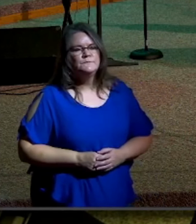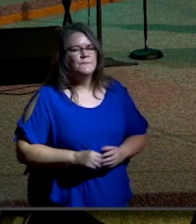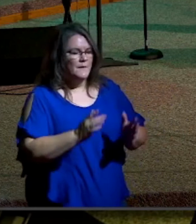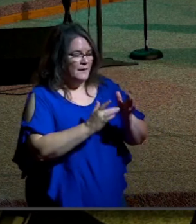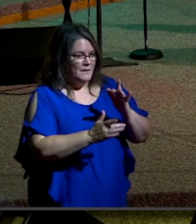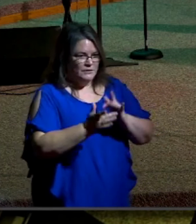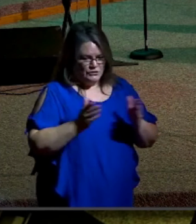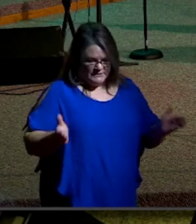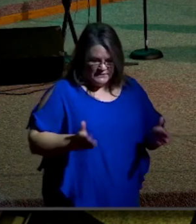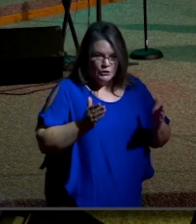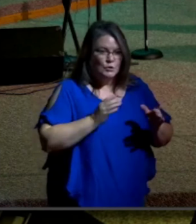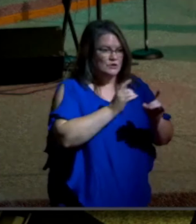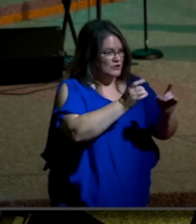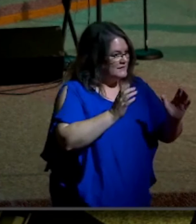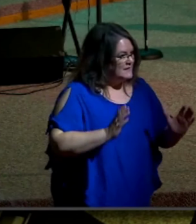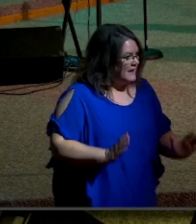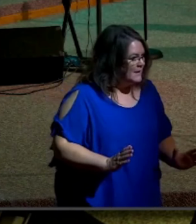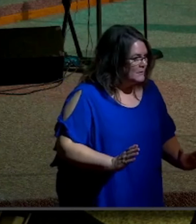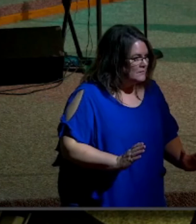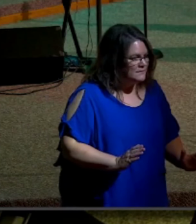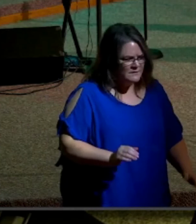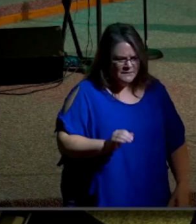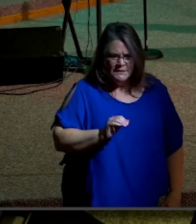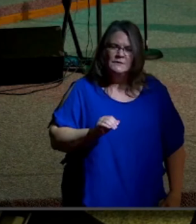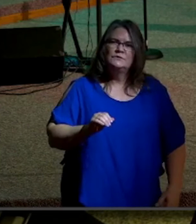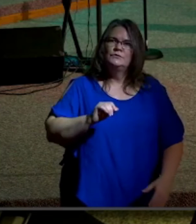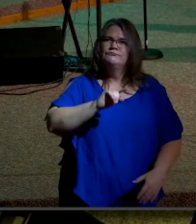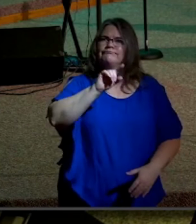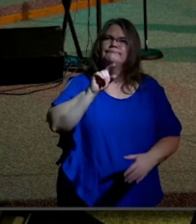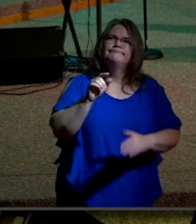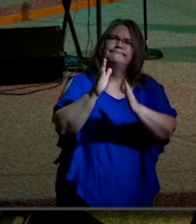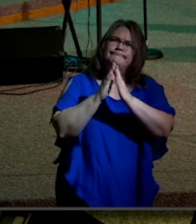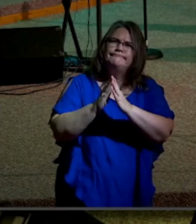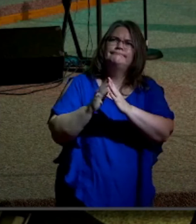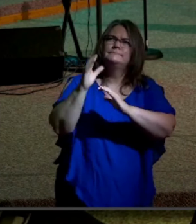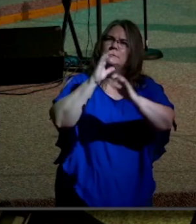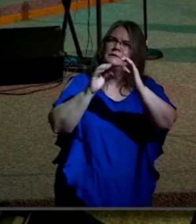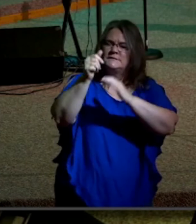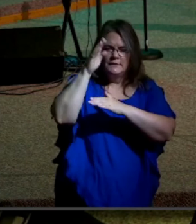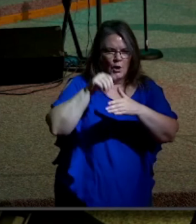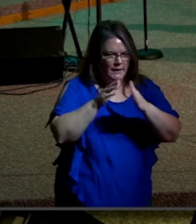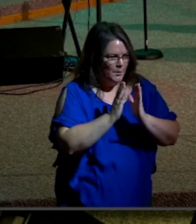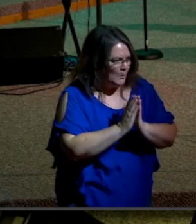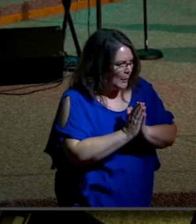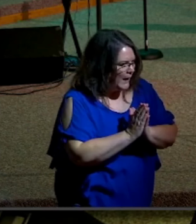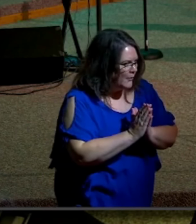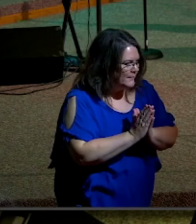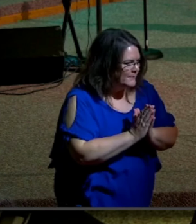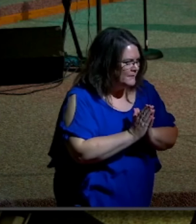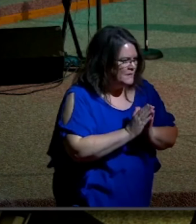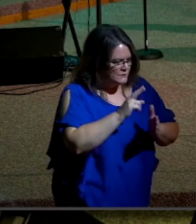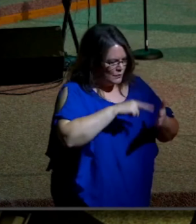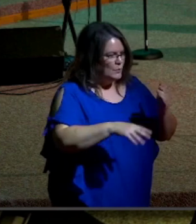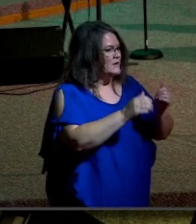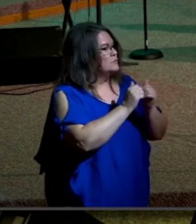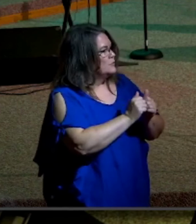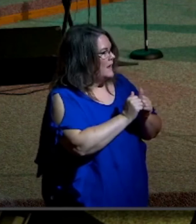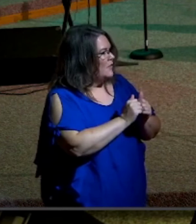encourages his disciples to ask and seek God in prayer. So let's read this together. We're starting in